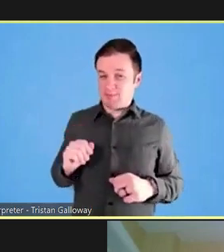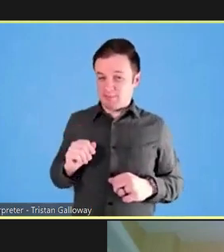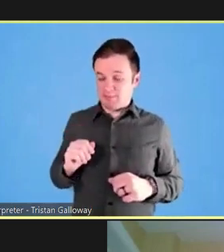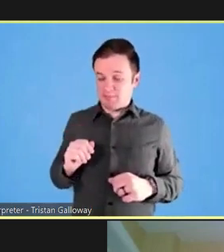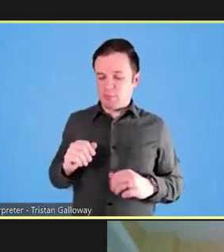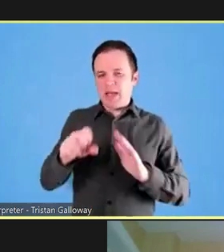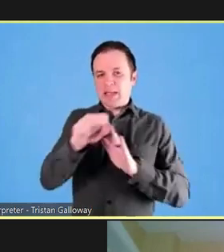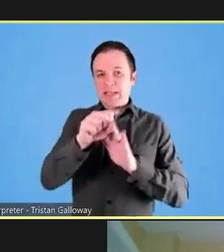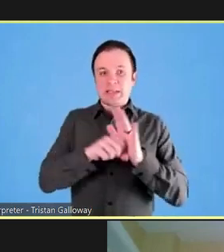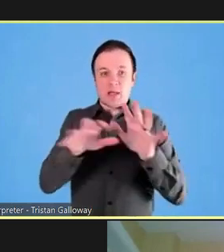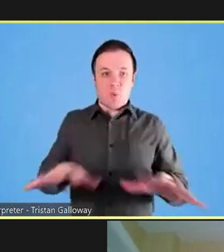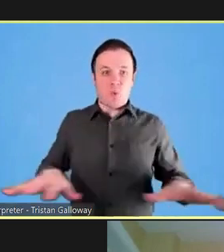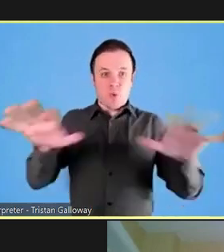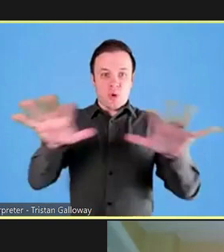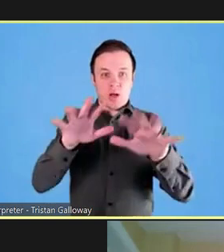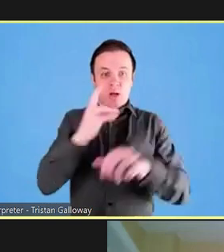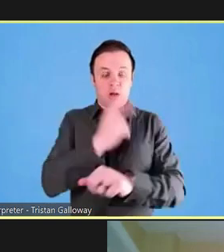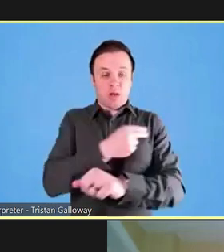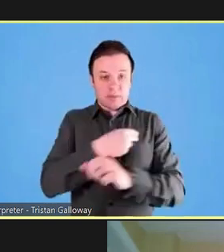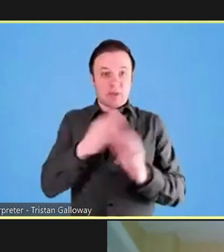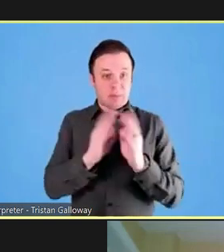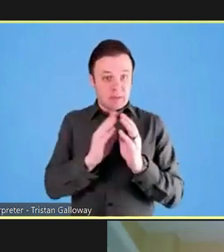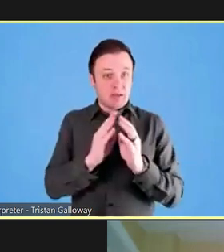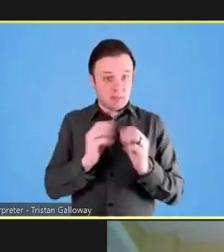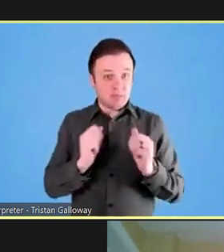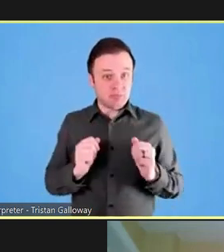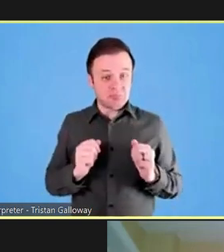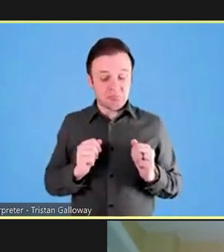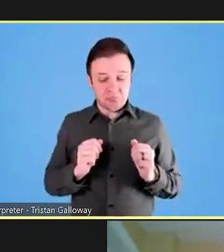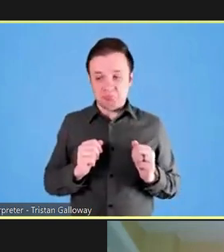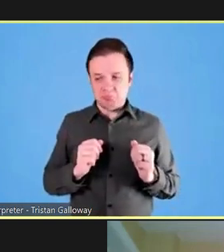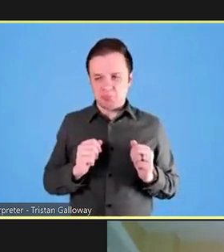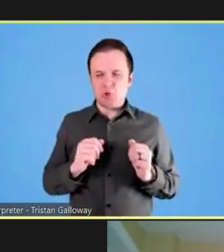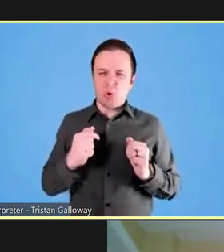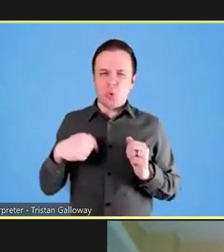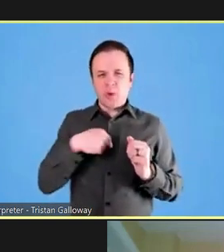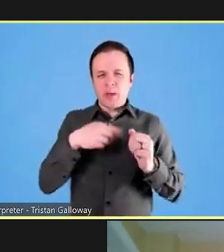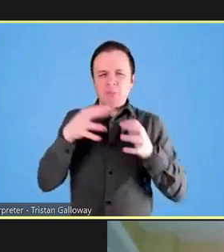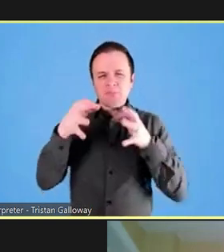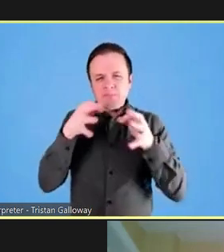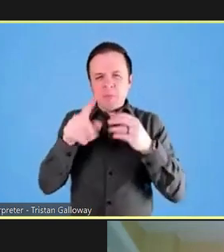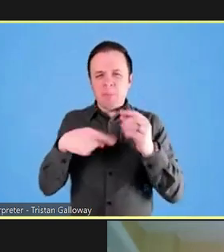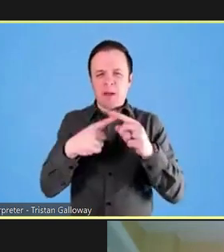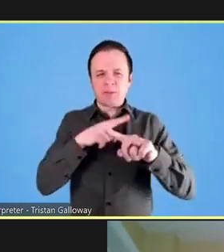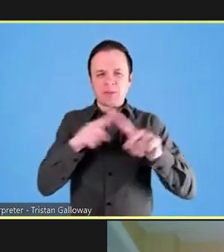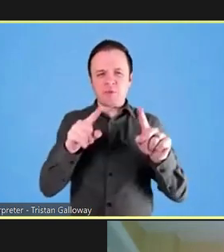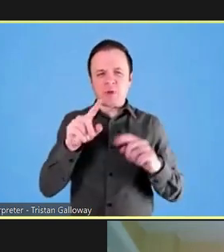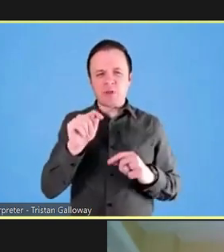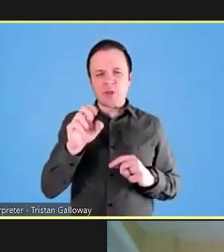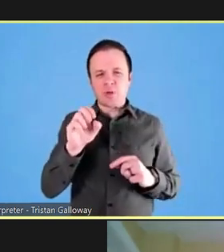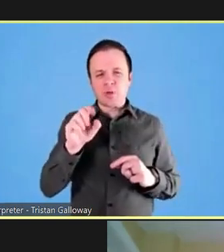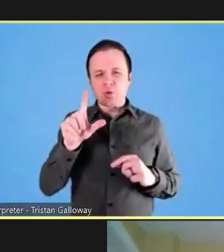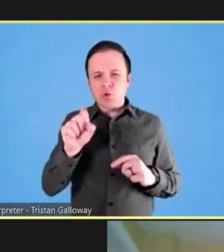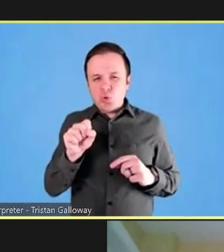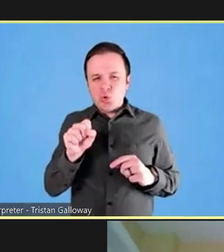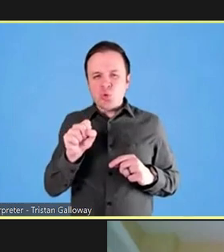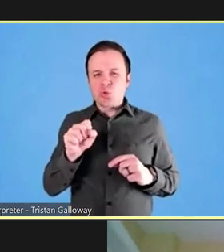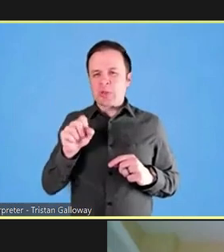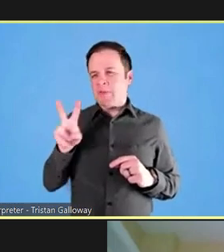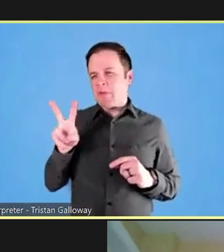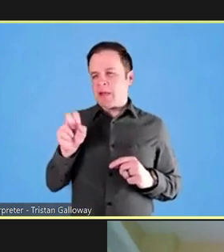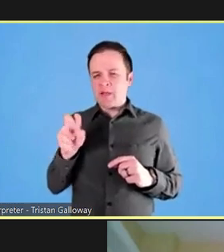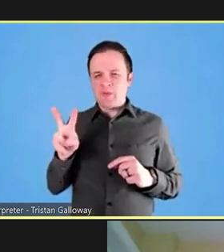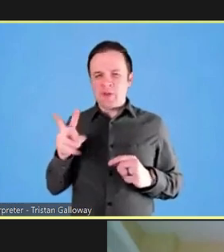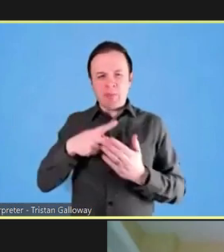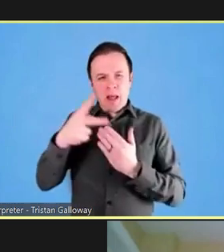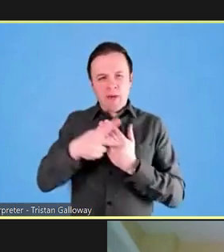statewide hospital meeting. And so we shared about various tools and this VSV